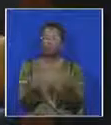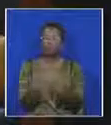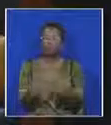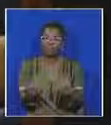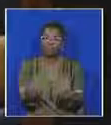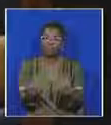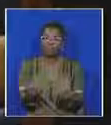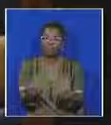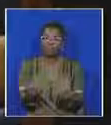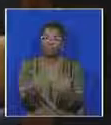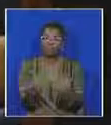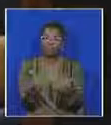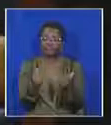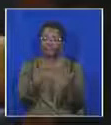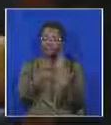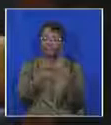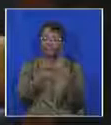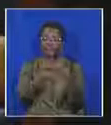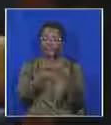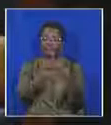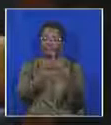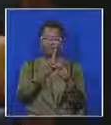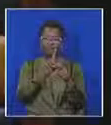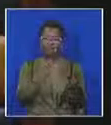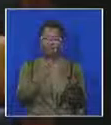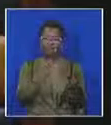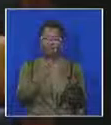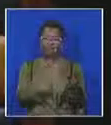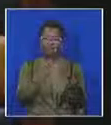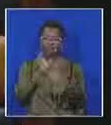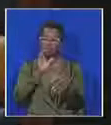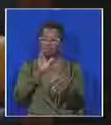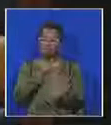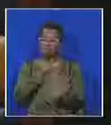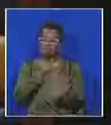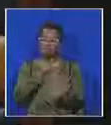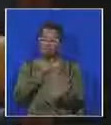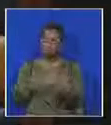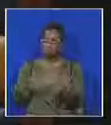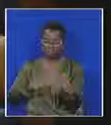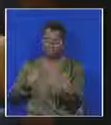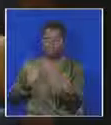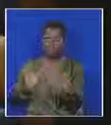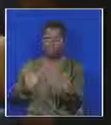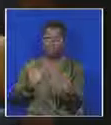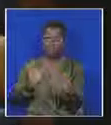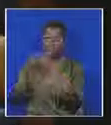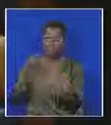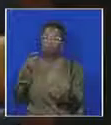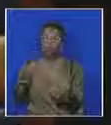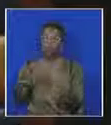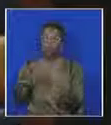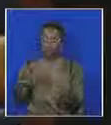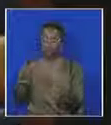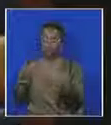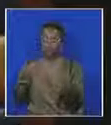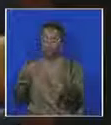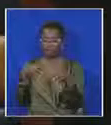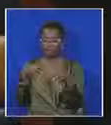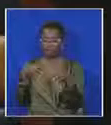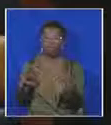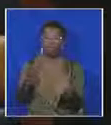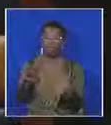we are presently busy with the questions to the Deputy President. I understand. So that, let's Speaker. Talk about your personal explanation